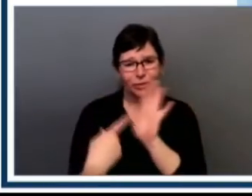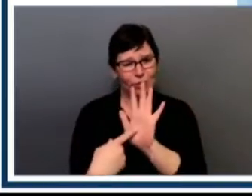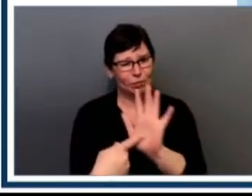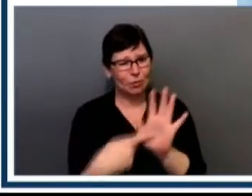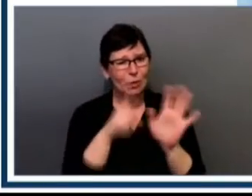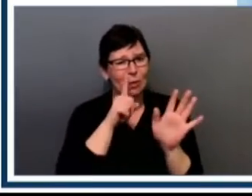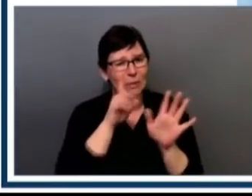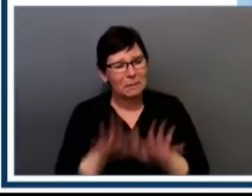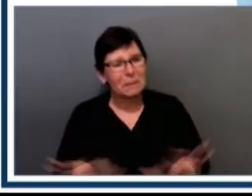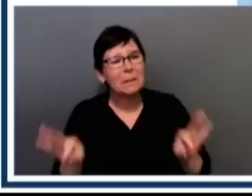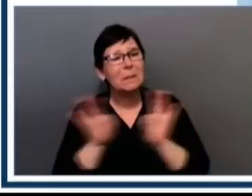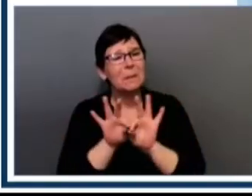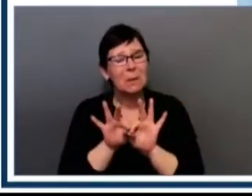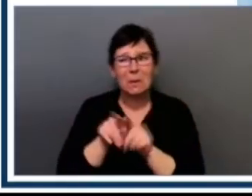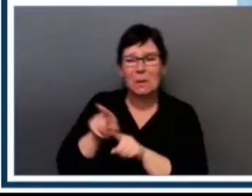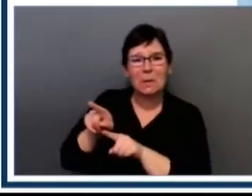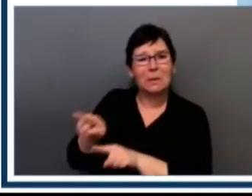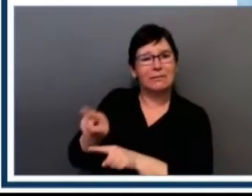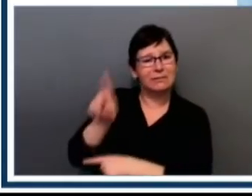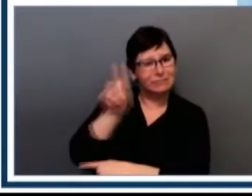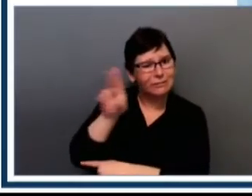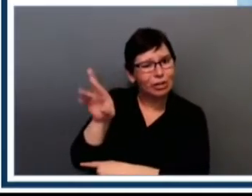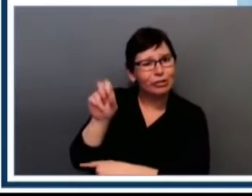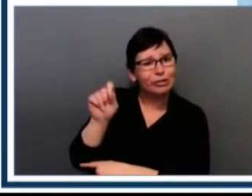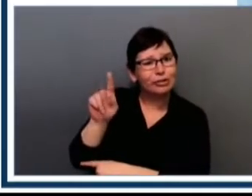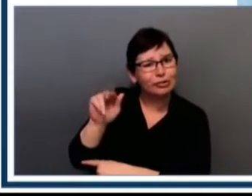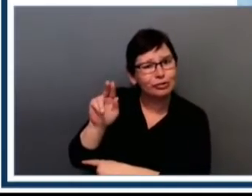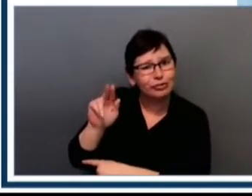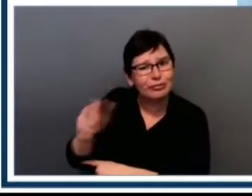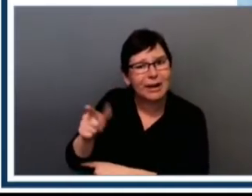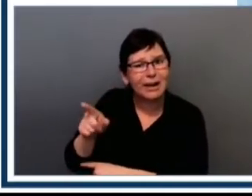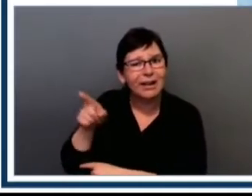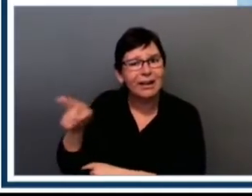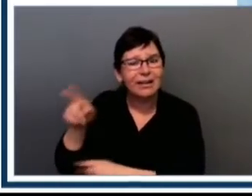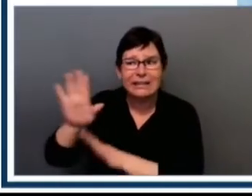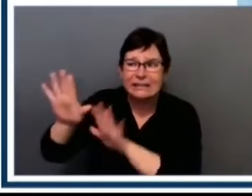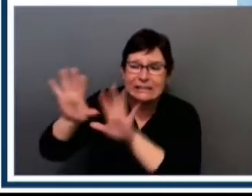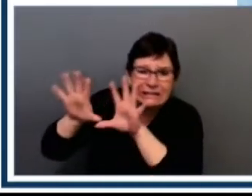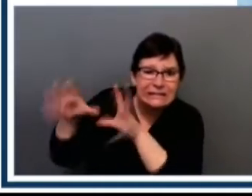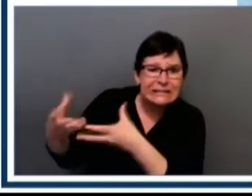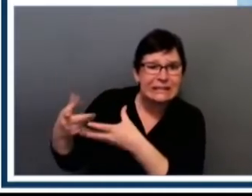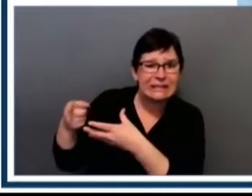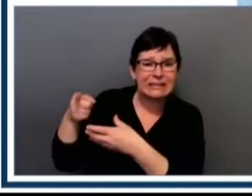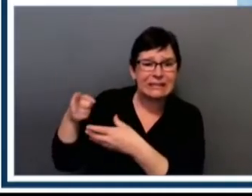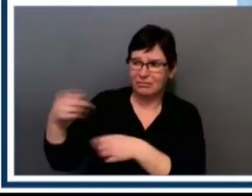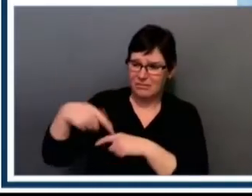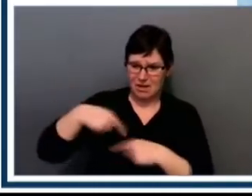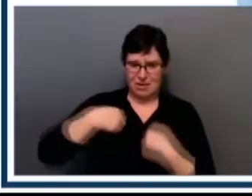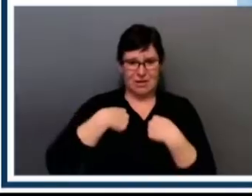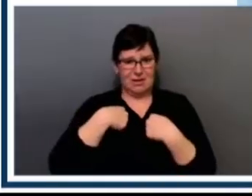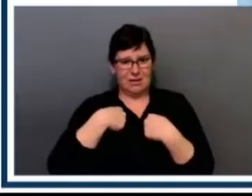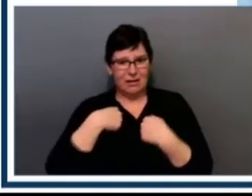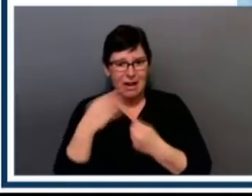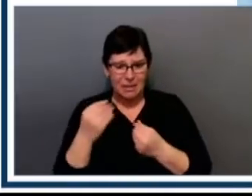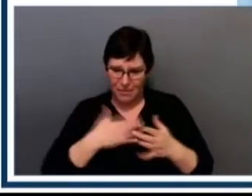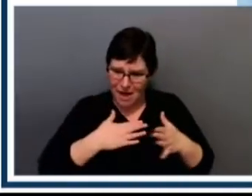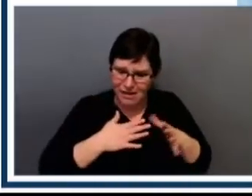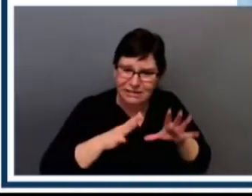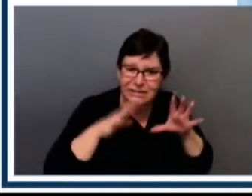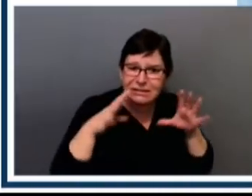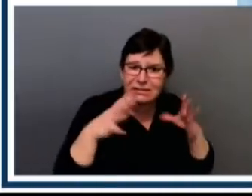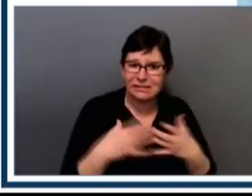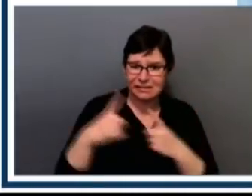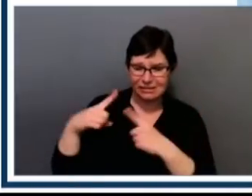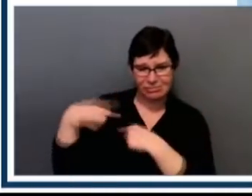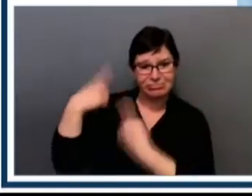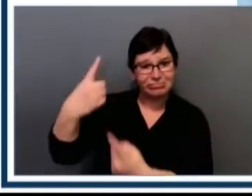played for me and for my team over the last 6 months, and what the province owes him